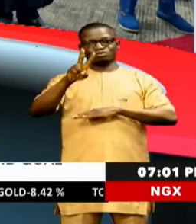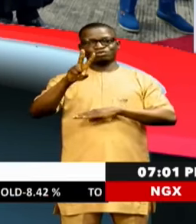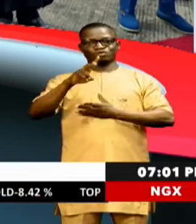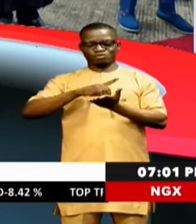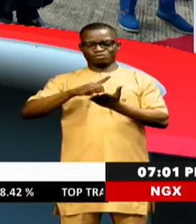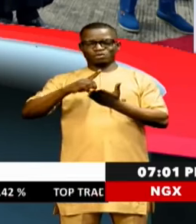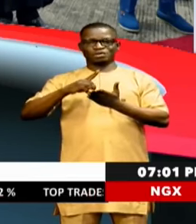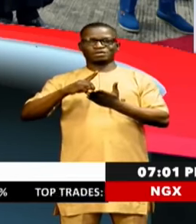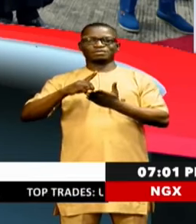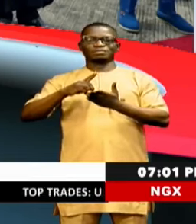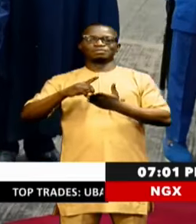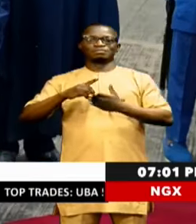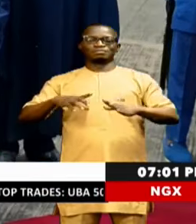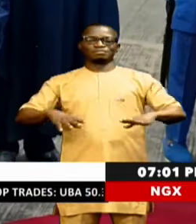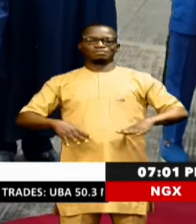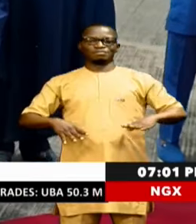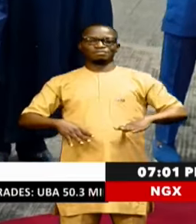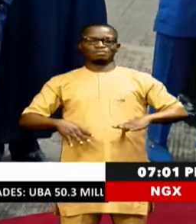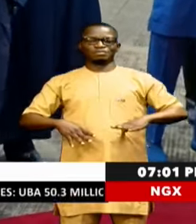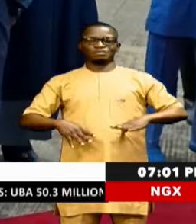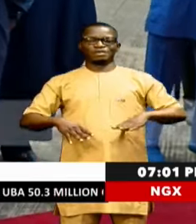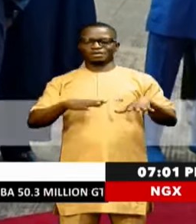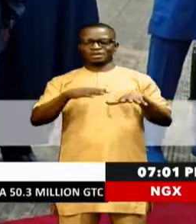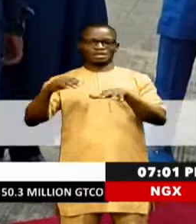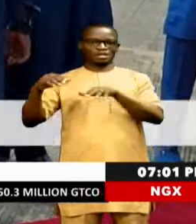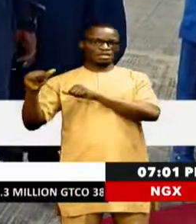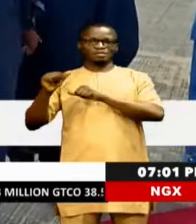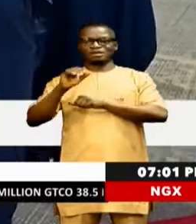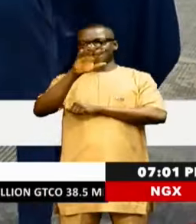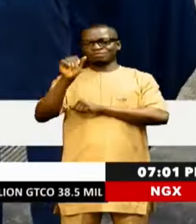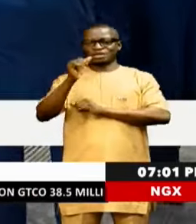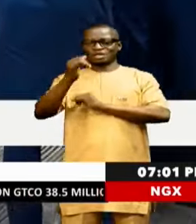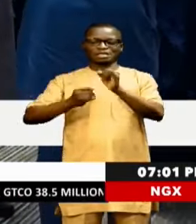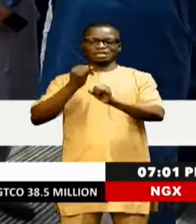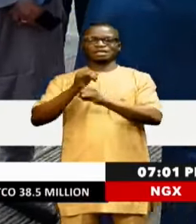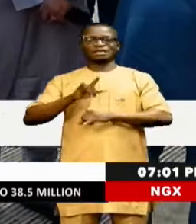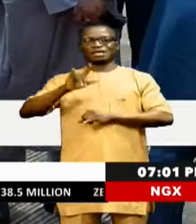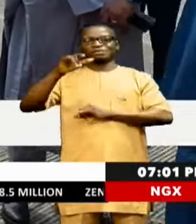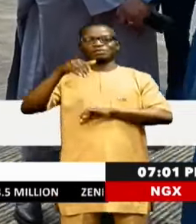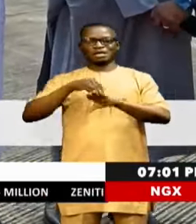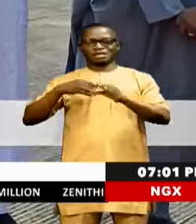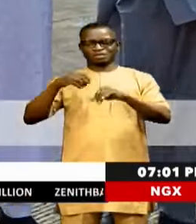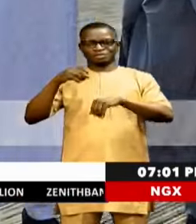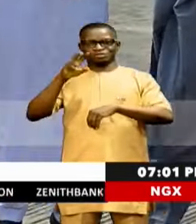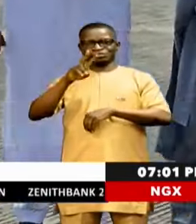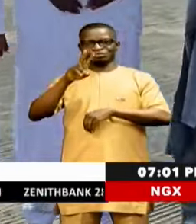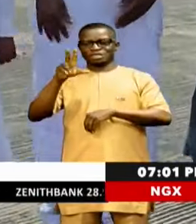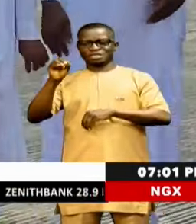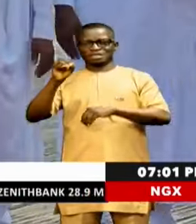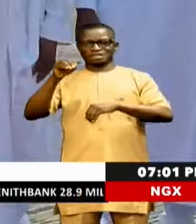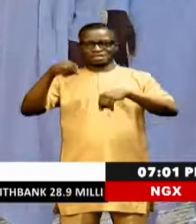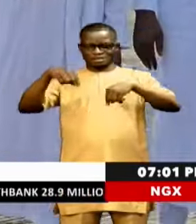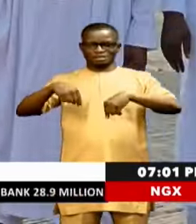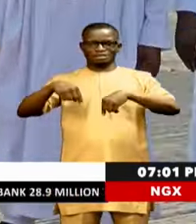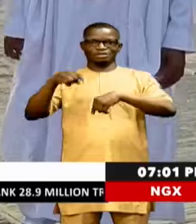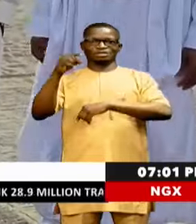yearly leave. The president departed through the Nnamdi Azikiwe International Airport at about 2:30 p.m. this